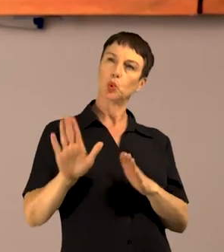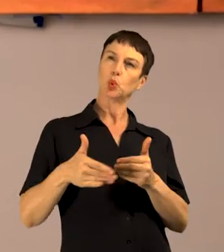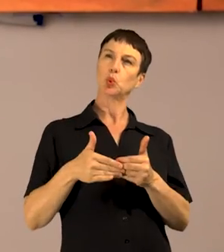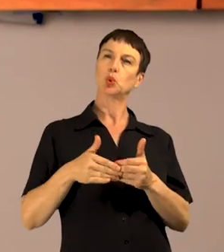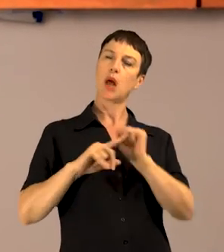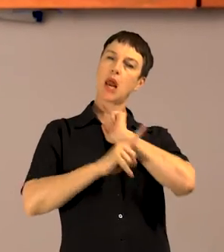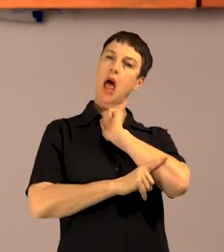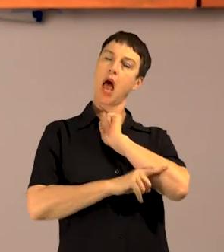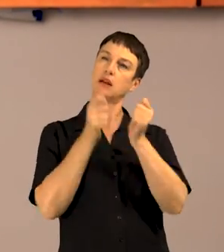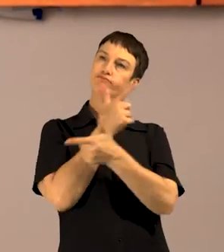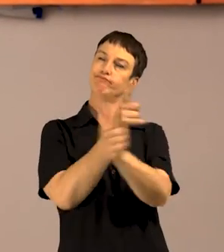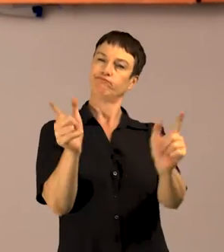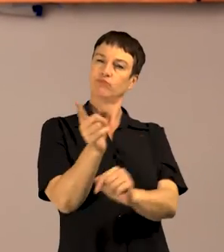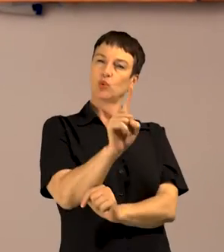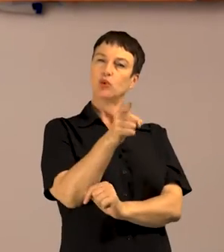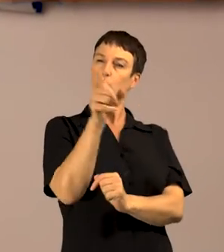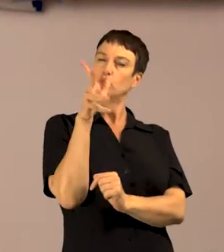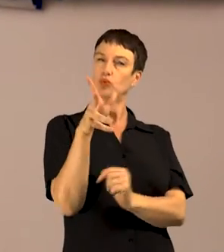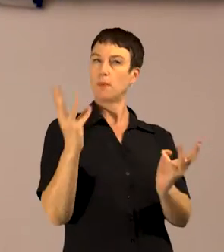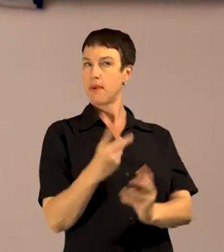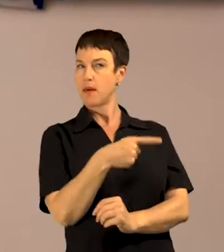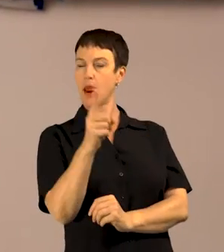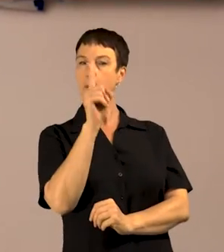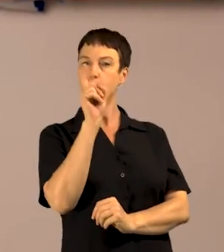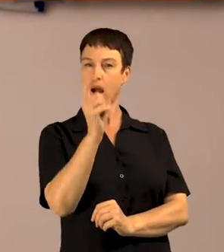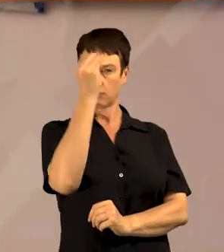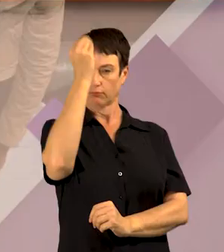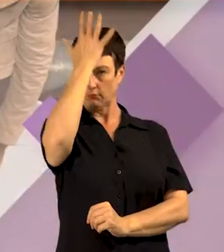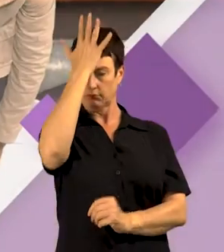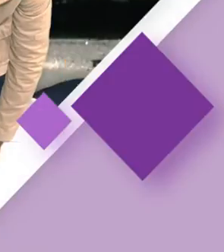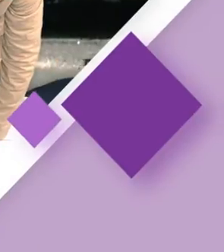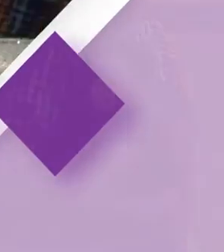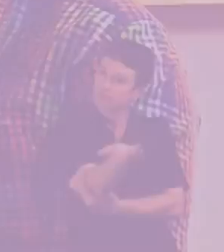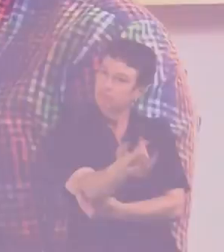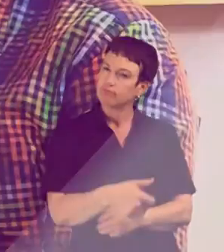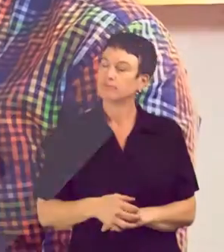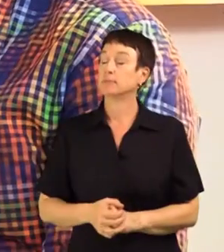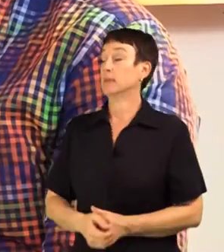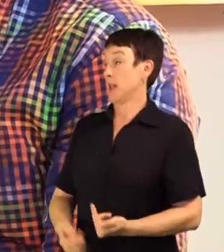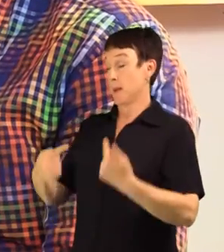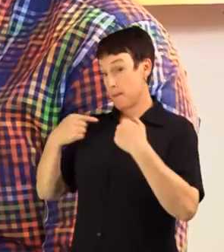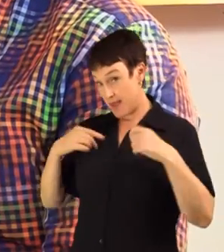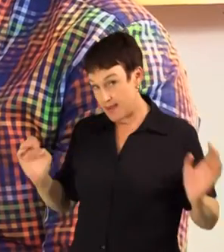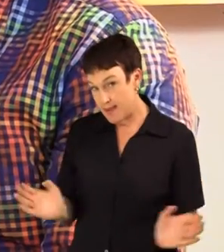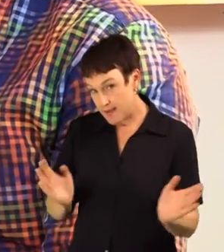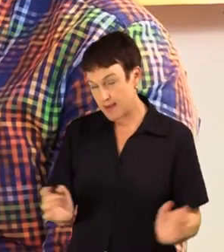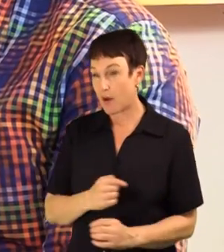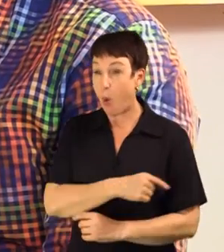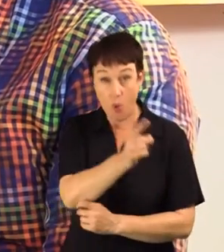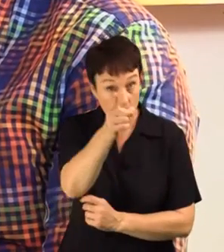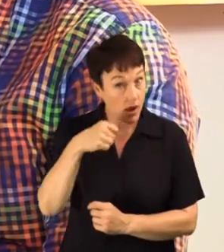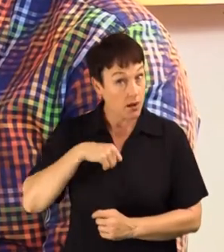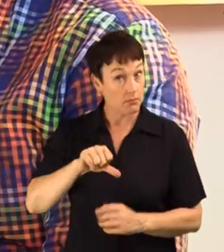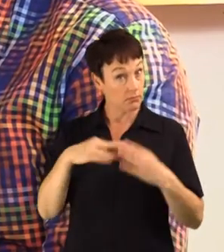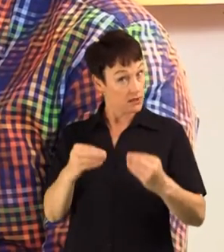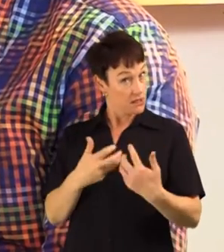would you want the audience, our viewers, to take from today and run with it? I would urge anybody who wants